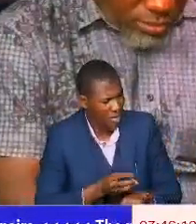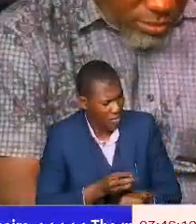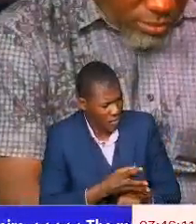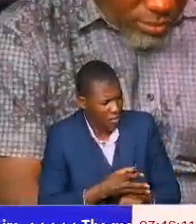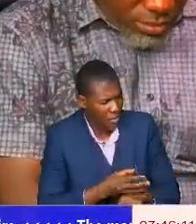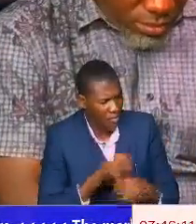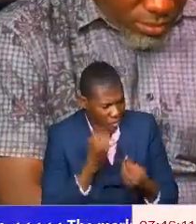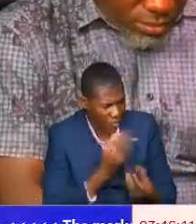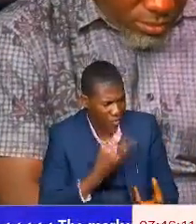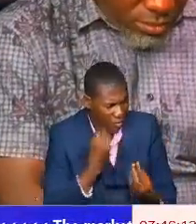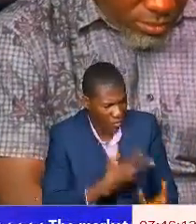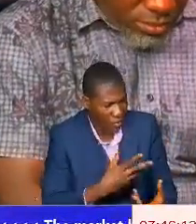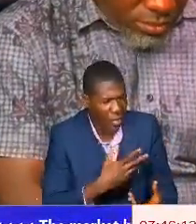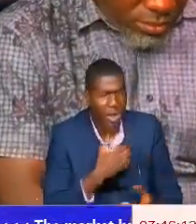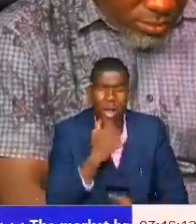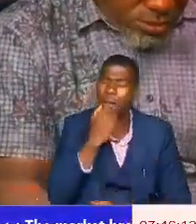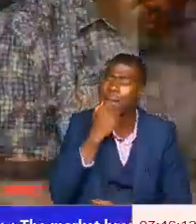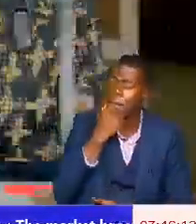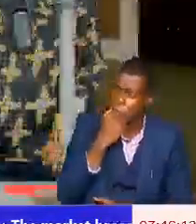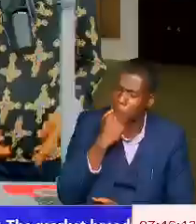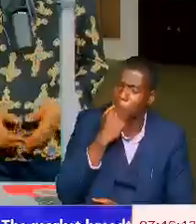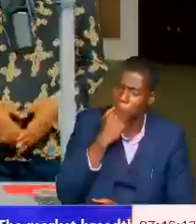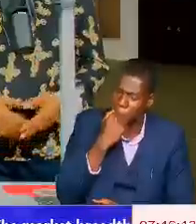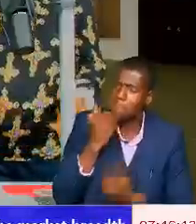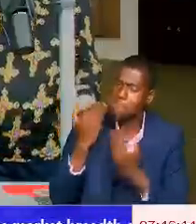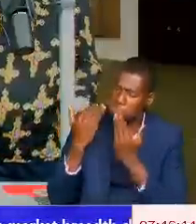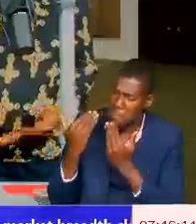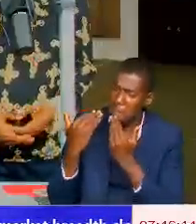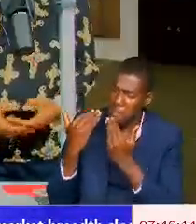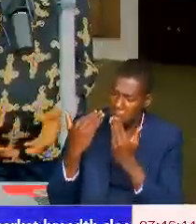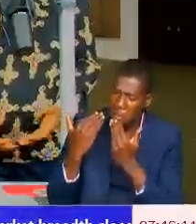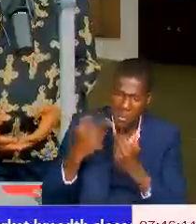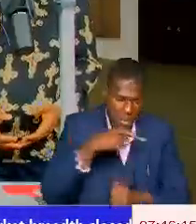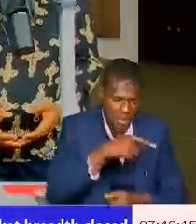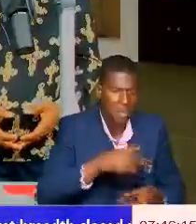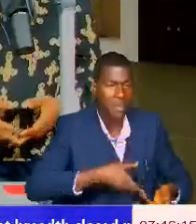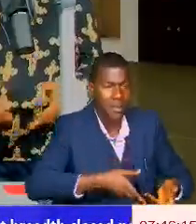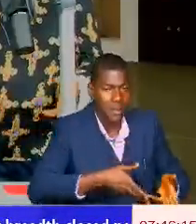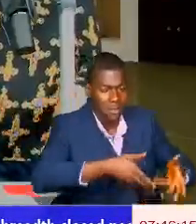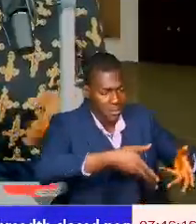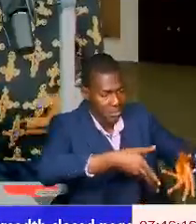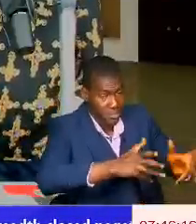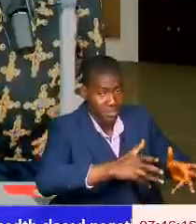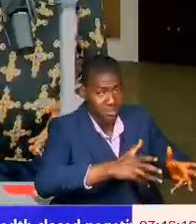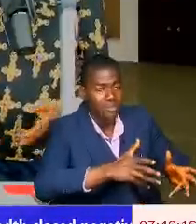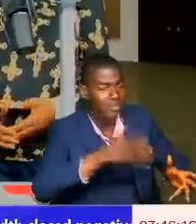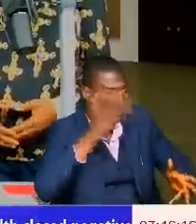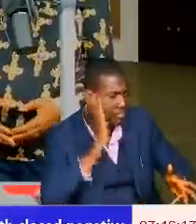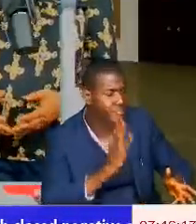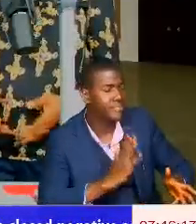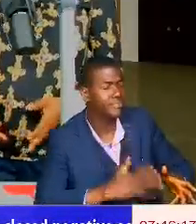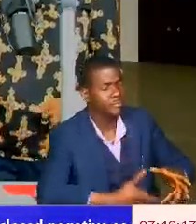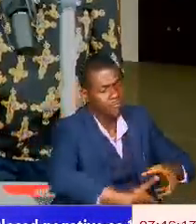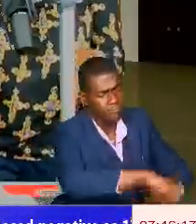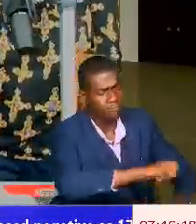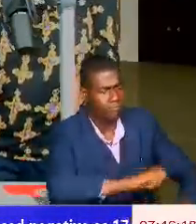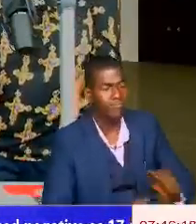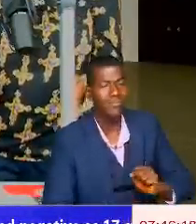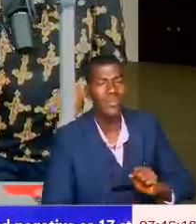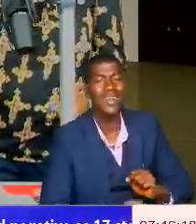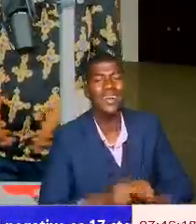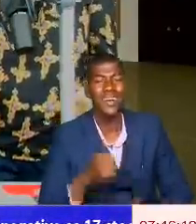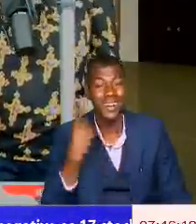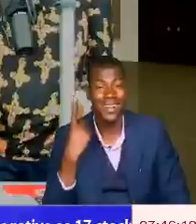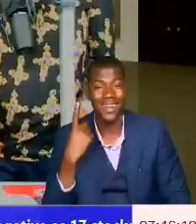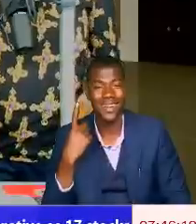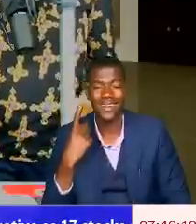me, for that my area, they say, this woman, she know too sabi anything. But as they talk now, they will say, if this woman if they talk for here, it